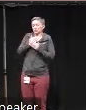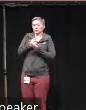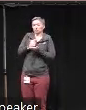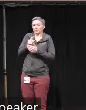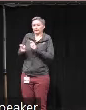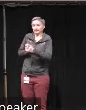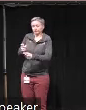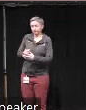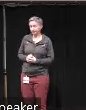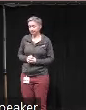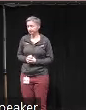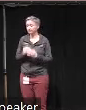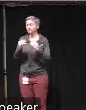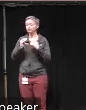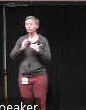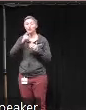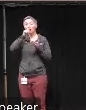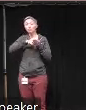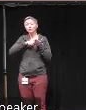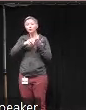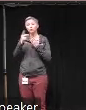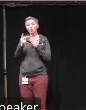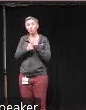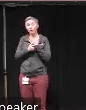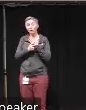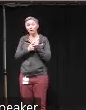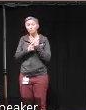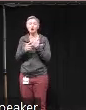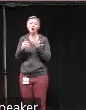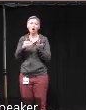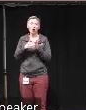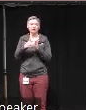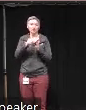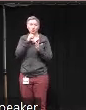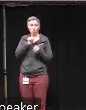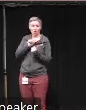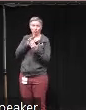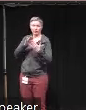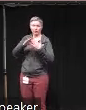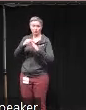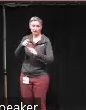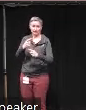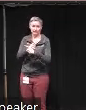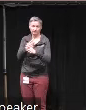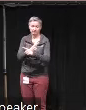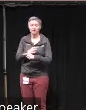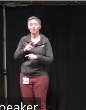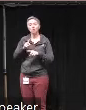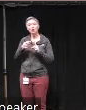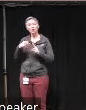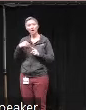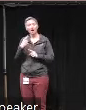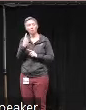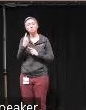And our research program also sometimes often don't address needs of our community, although we do have a success